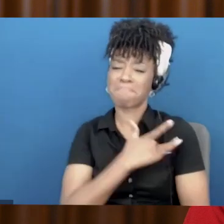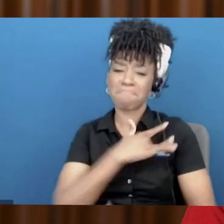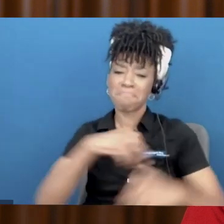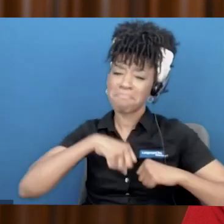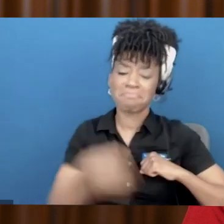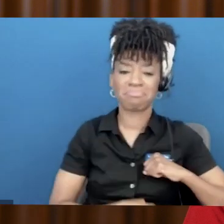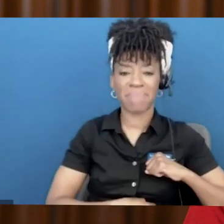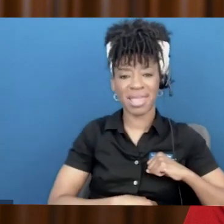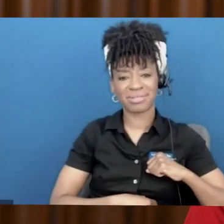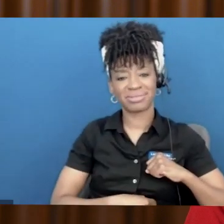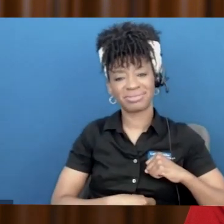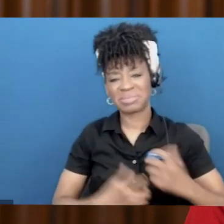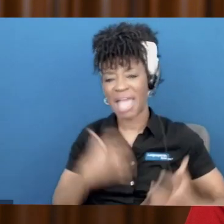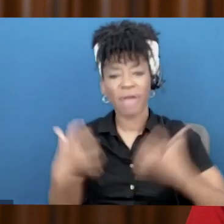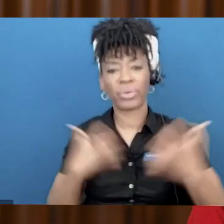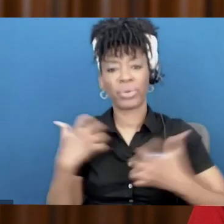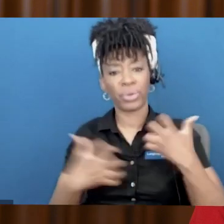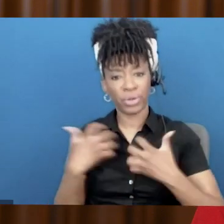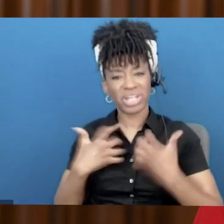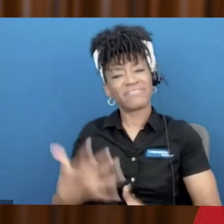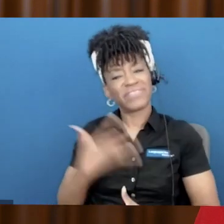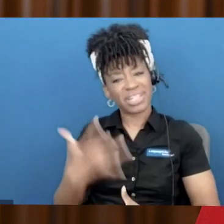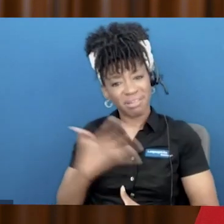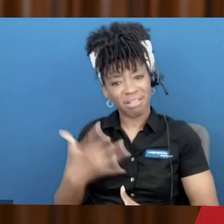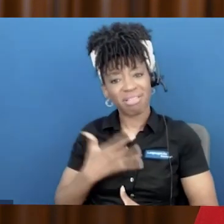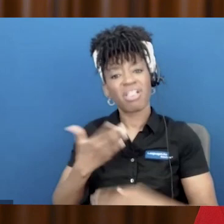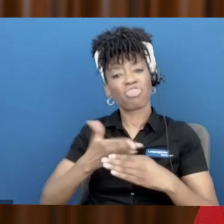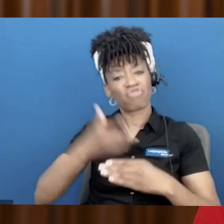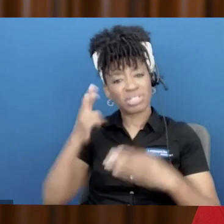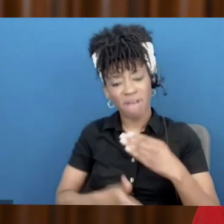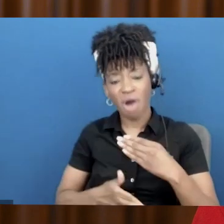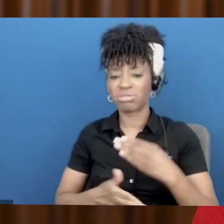feel as a result of racism in all of its insidious forms.